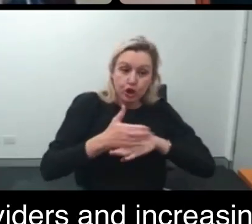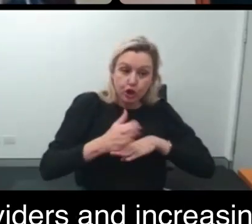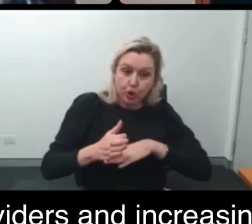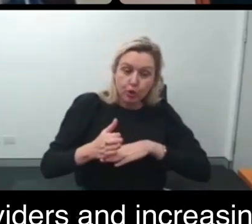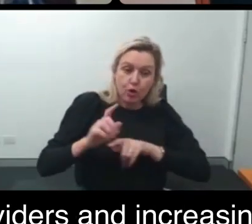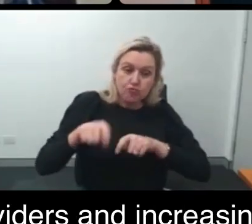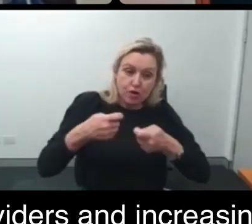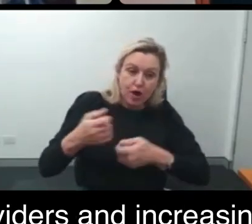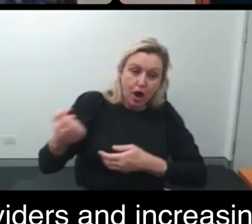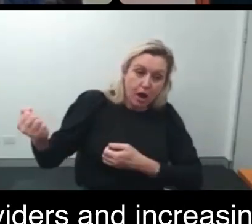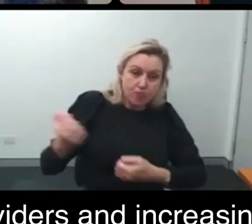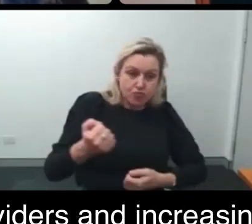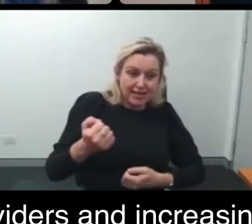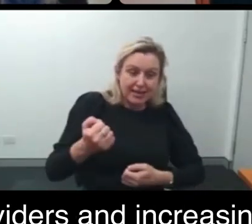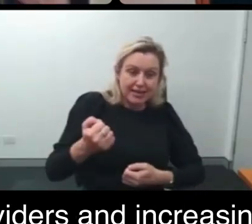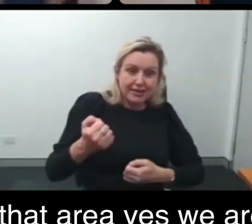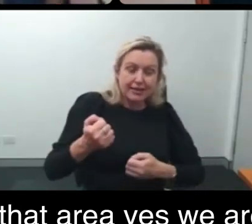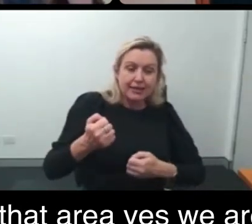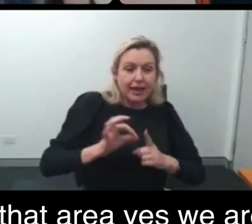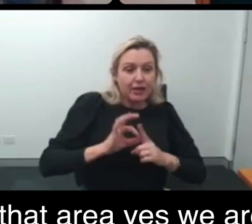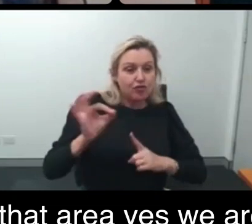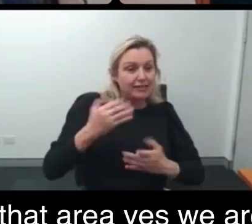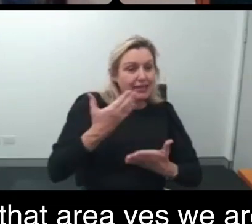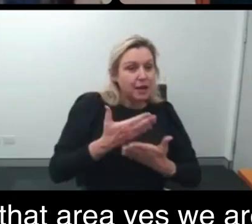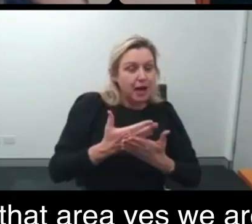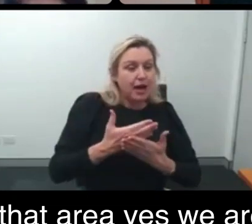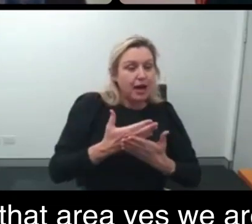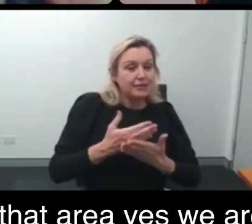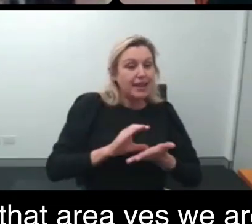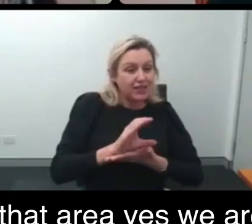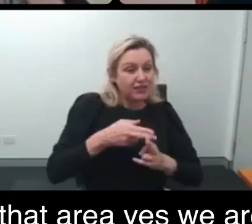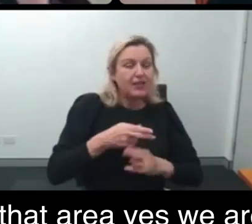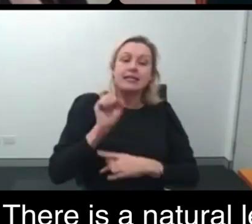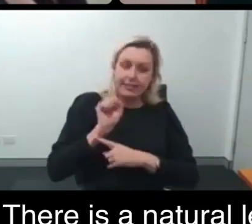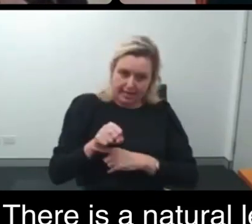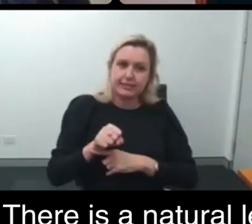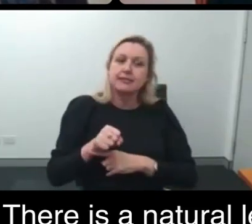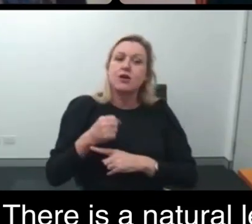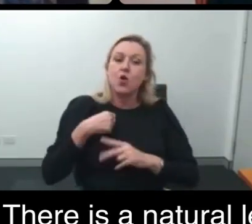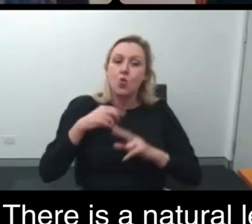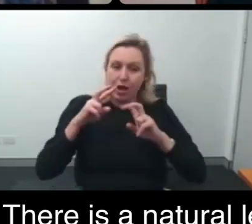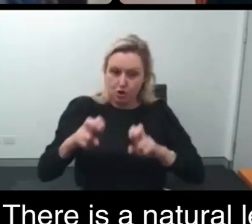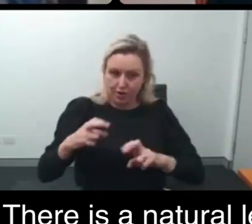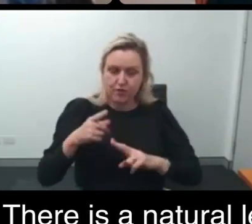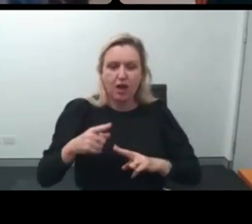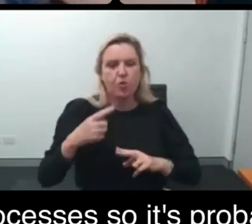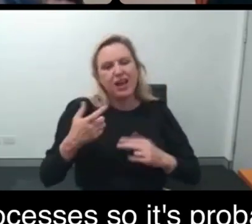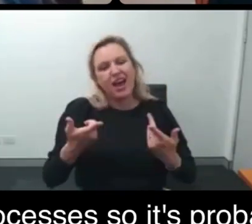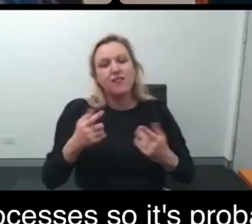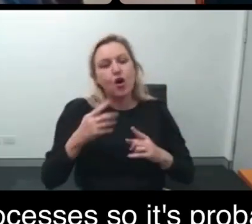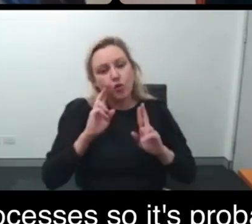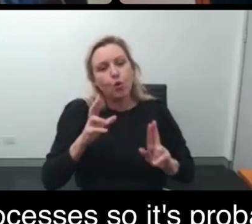providers and increasing demand and investing in that area, yes, we are looking at doing that. There is a natural lead time in all of